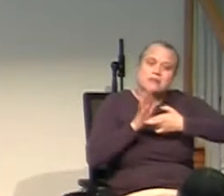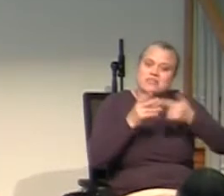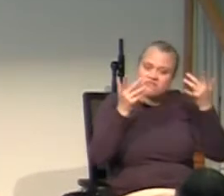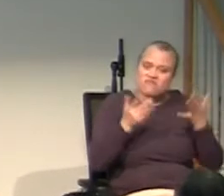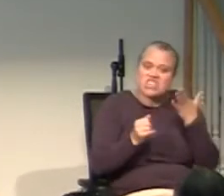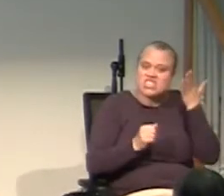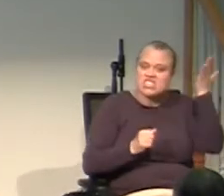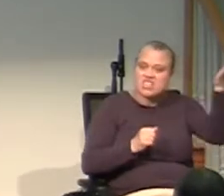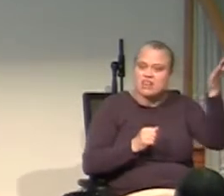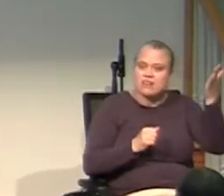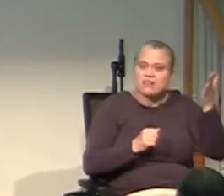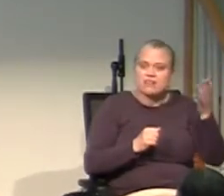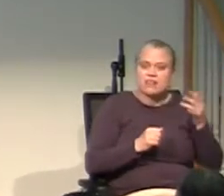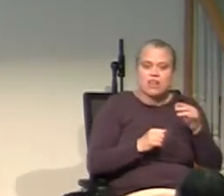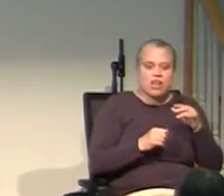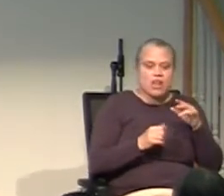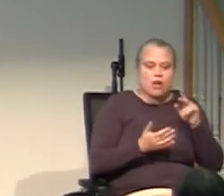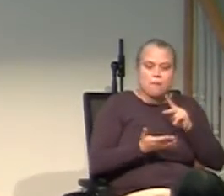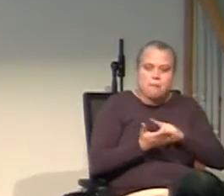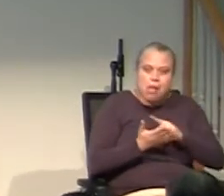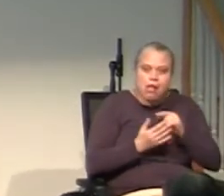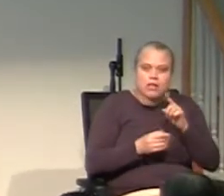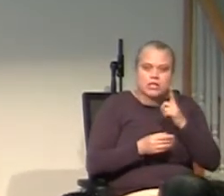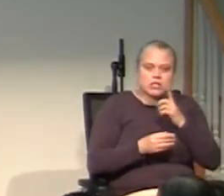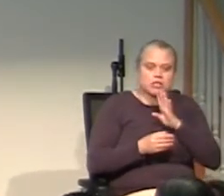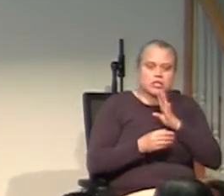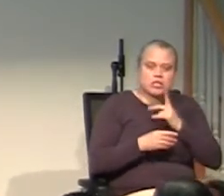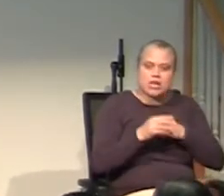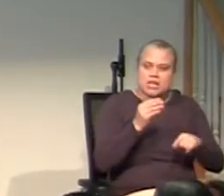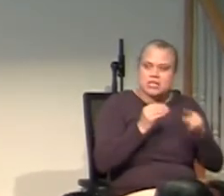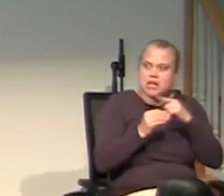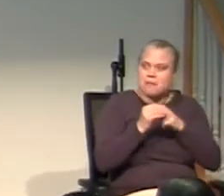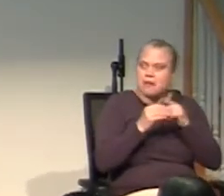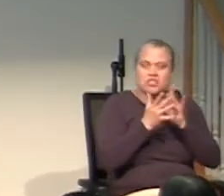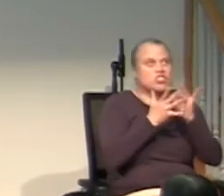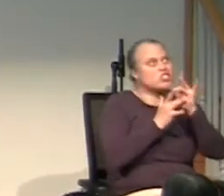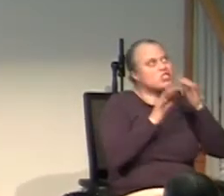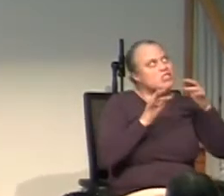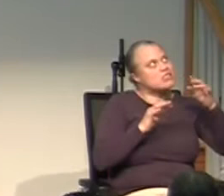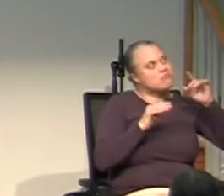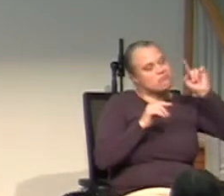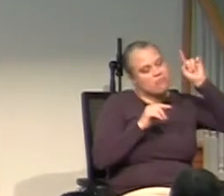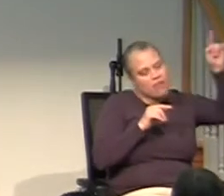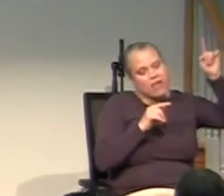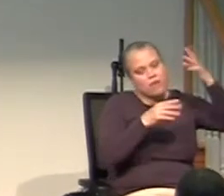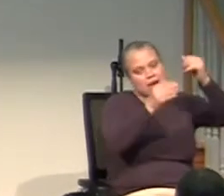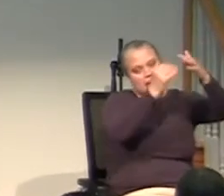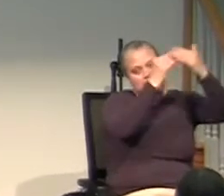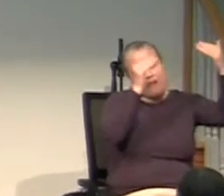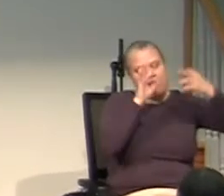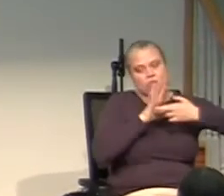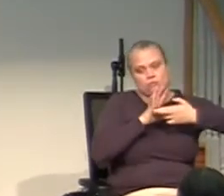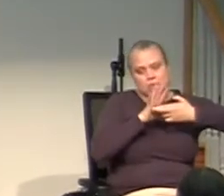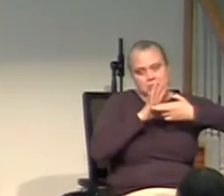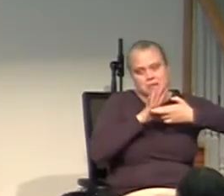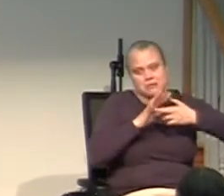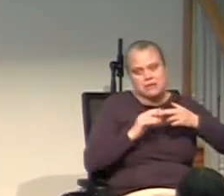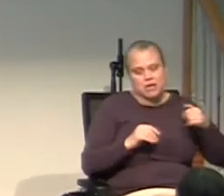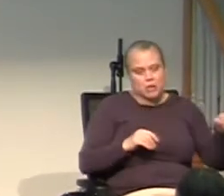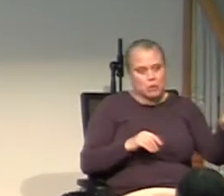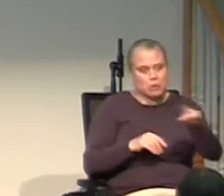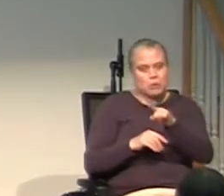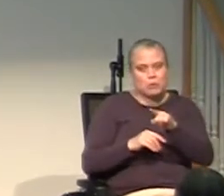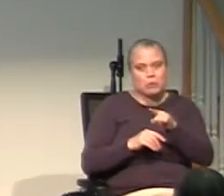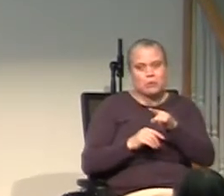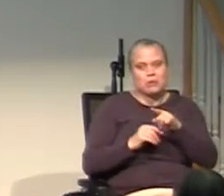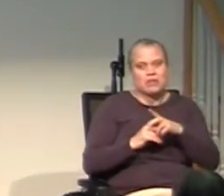about sitting in heavenly places in Christ Jesus. Well, we're here on the earth, but Christ is our representative in heaven. And he's our judge. And